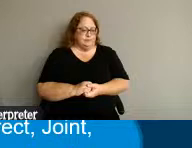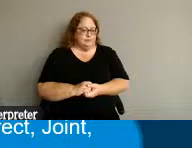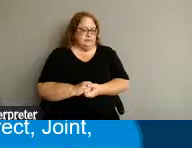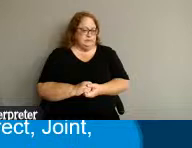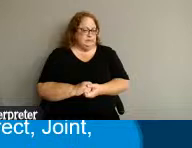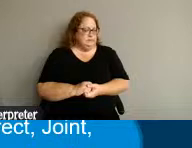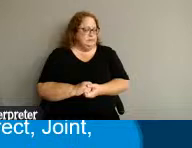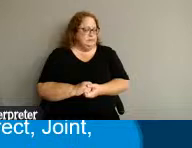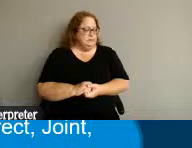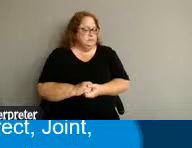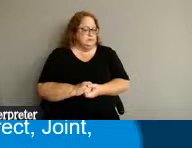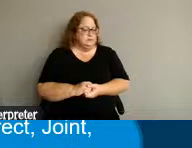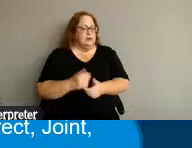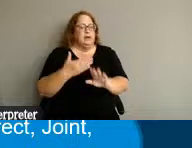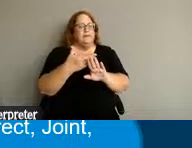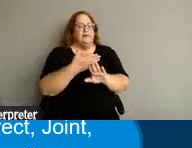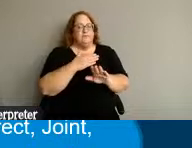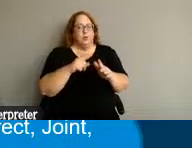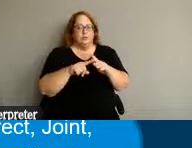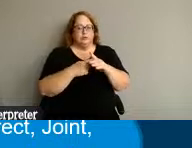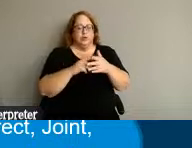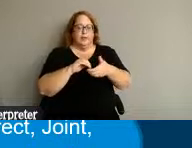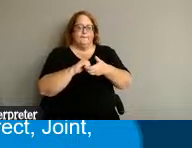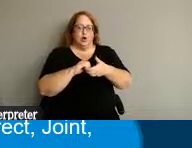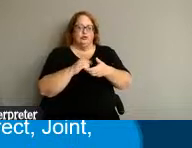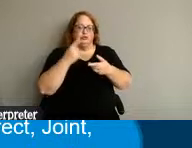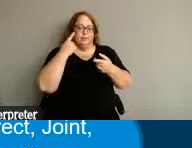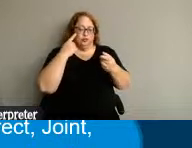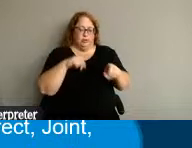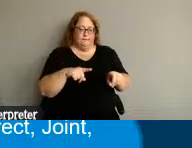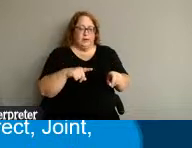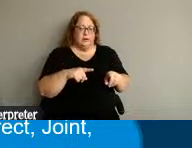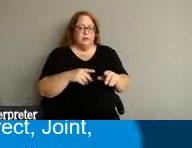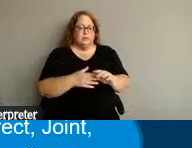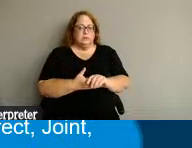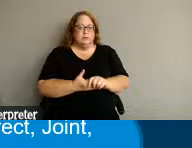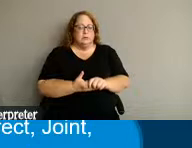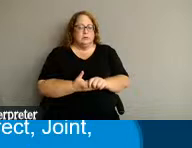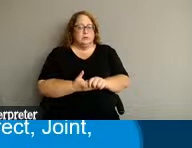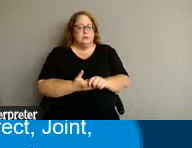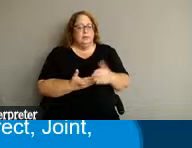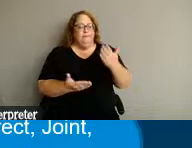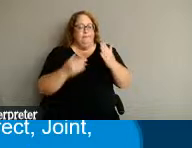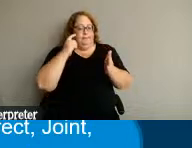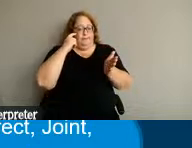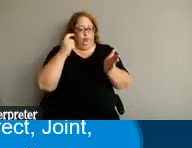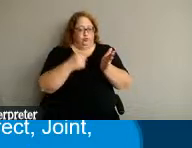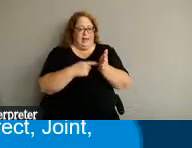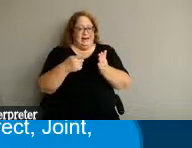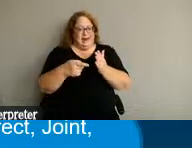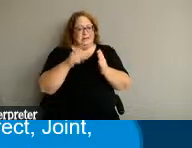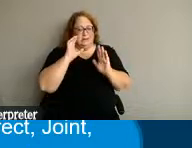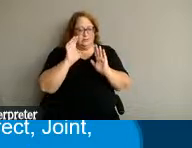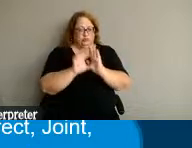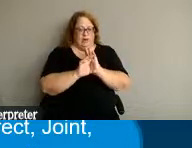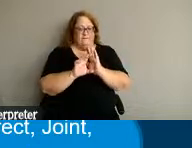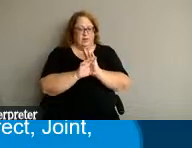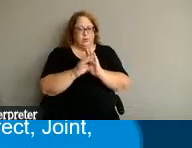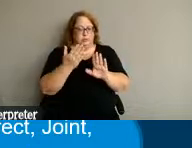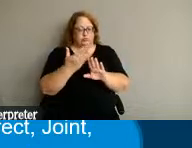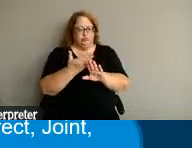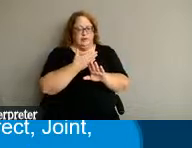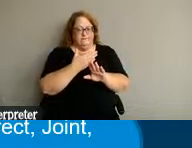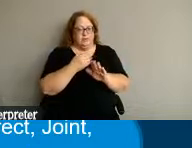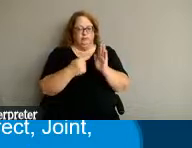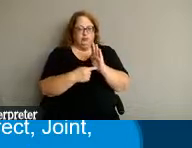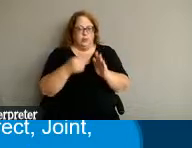Go ahead and take this slide. Before we move into the partnership agreement, which is the next section of our presentation, you may recognize this graphic that was previously